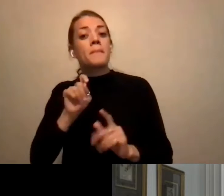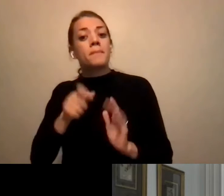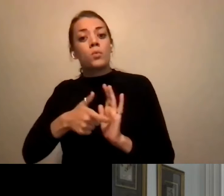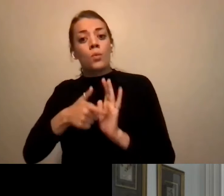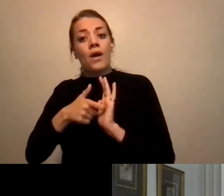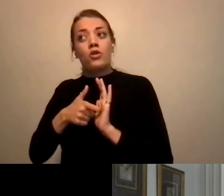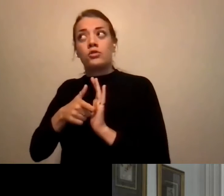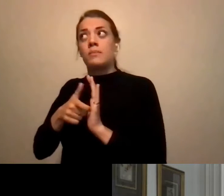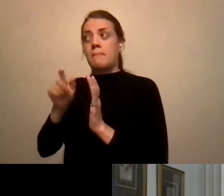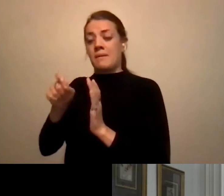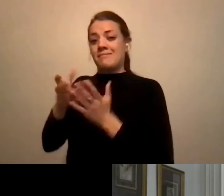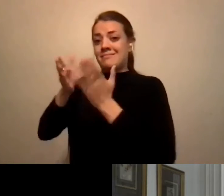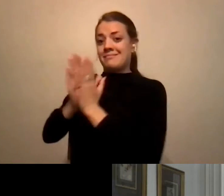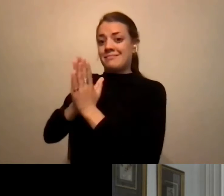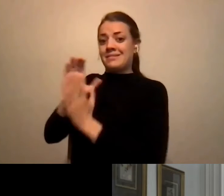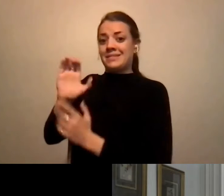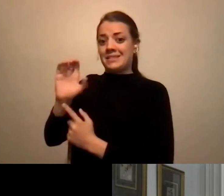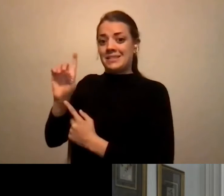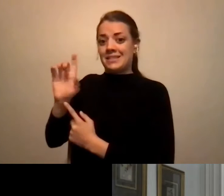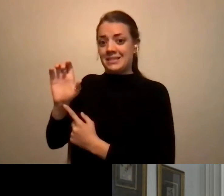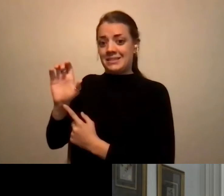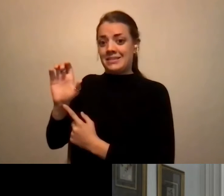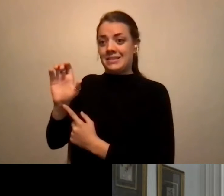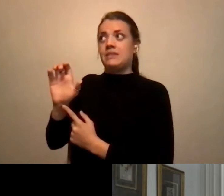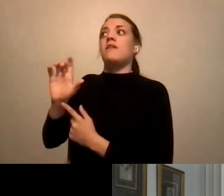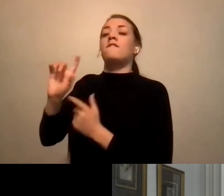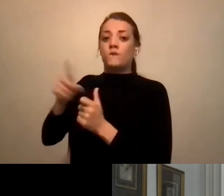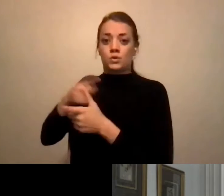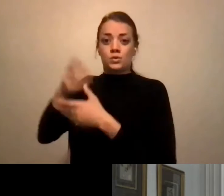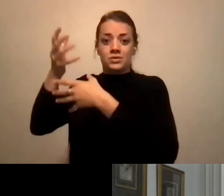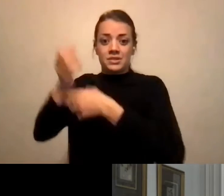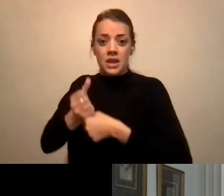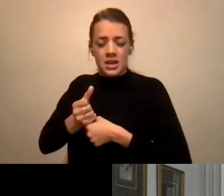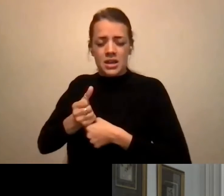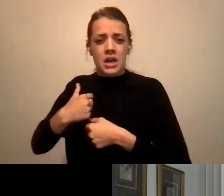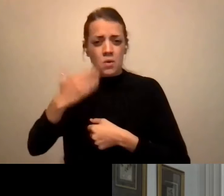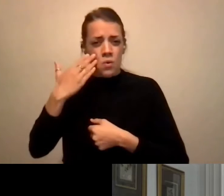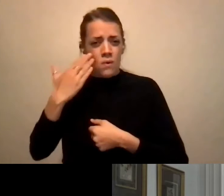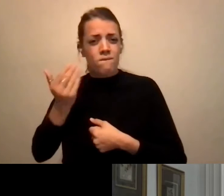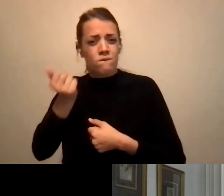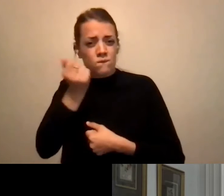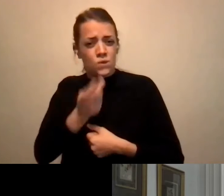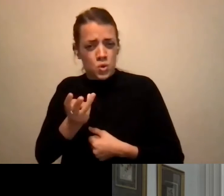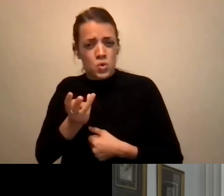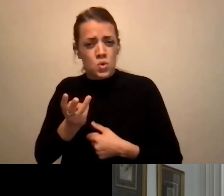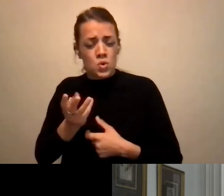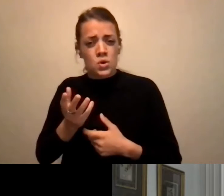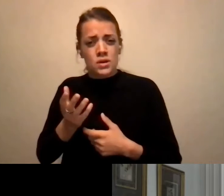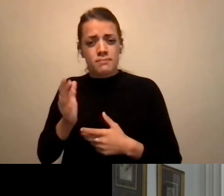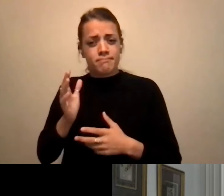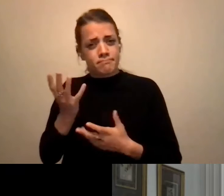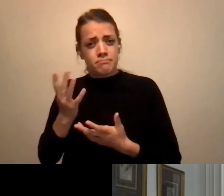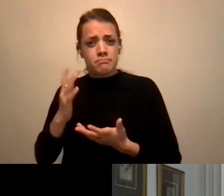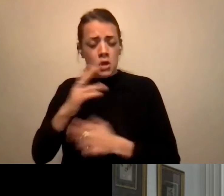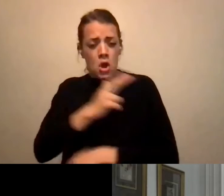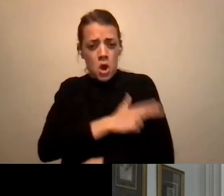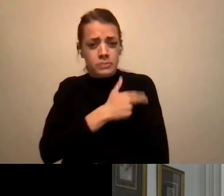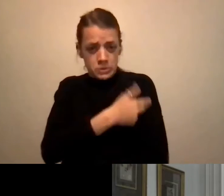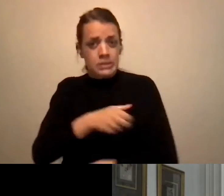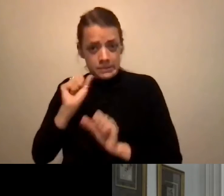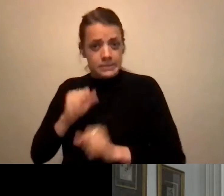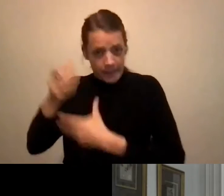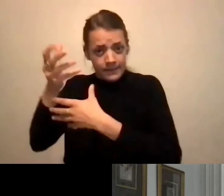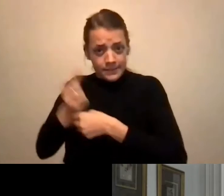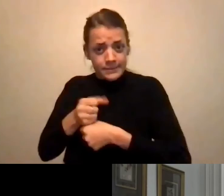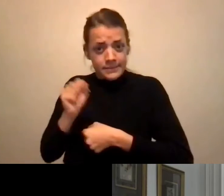most hospitals have somebody on, well, I should say, I know Frederick and Aurora at St. Luke's are able to get that medication now